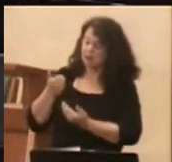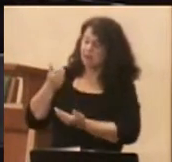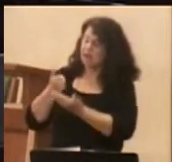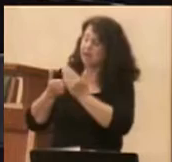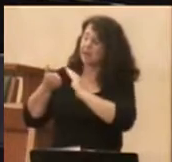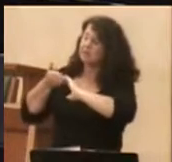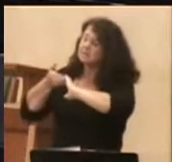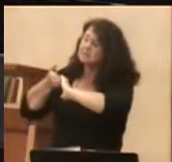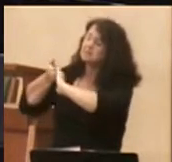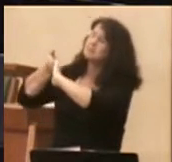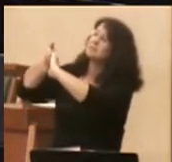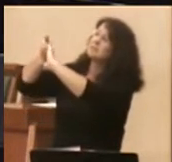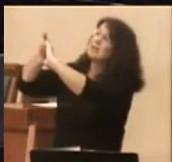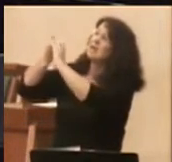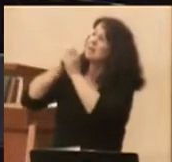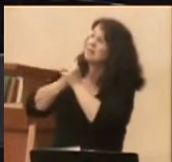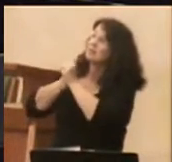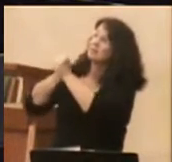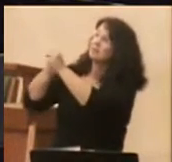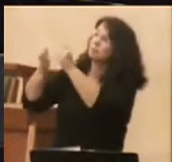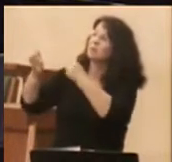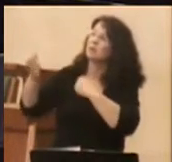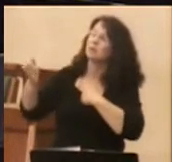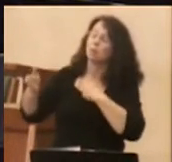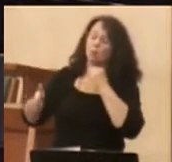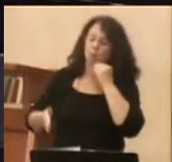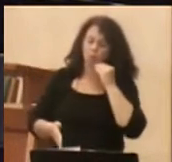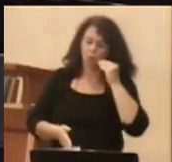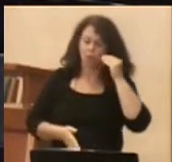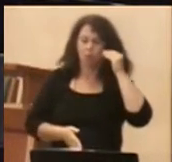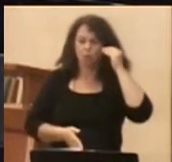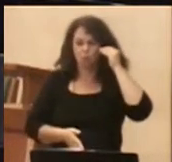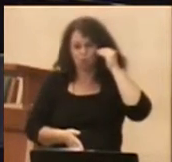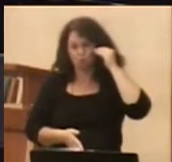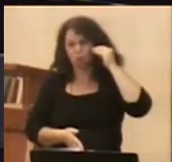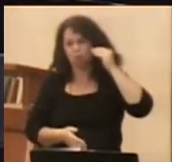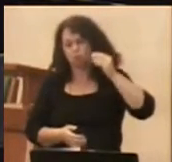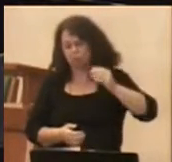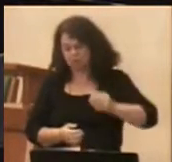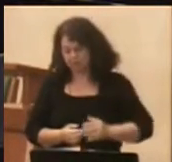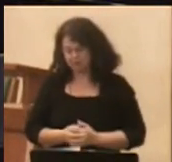precious Lord, lead me